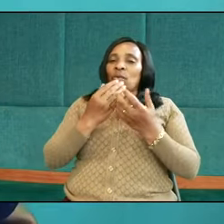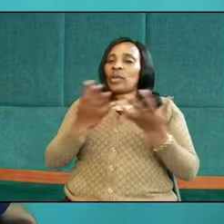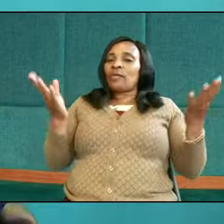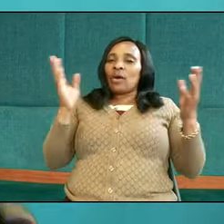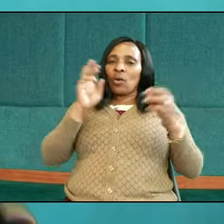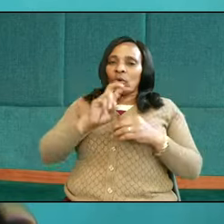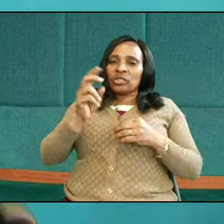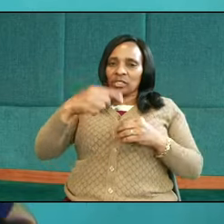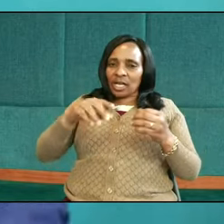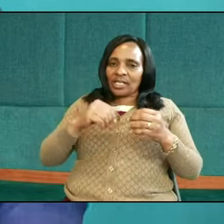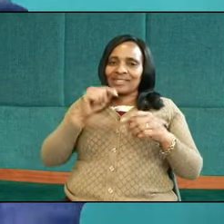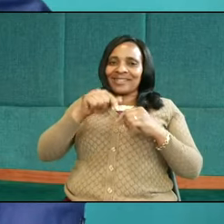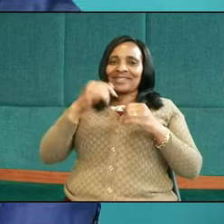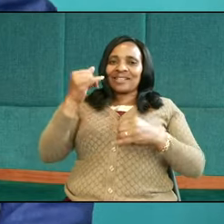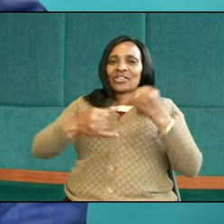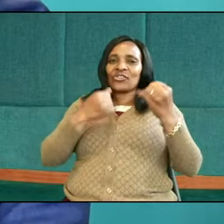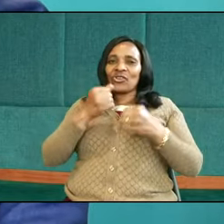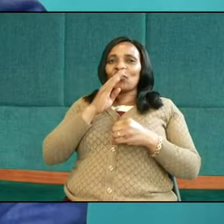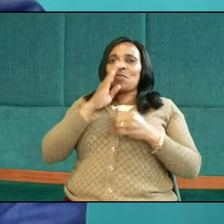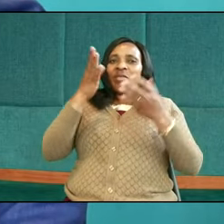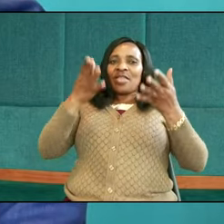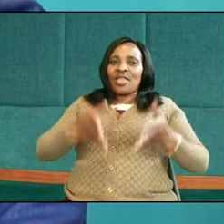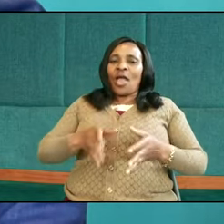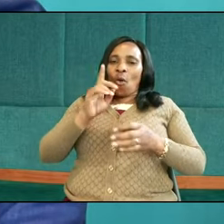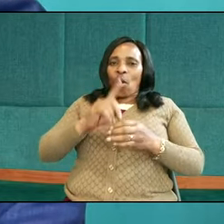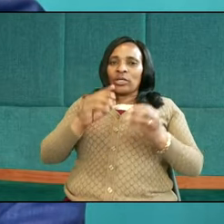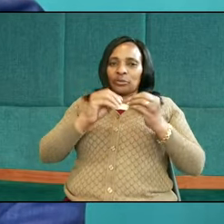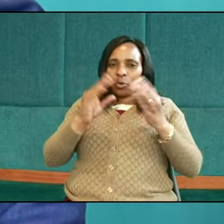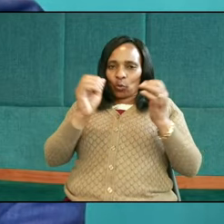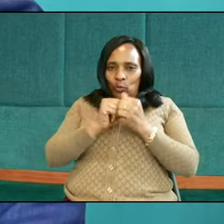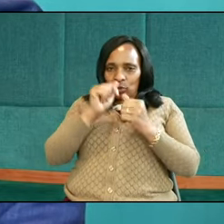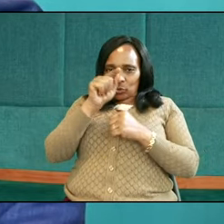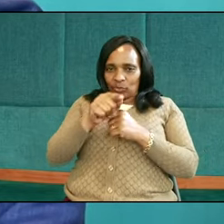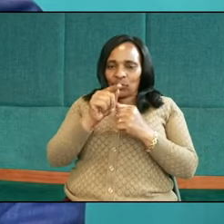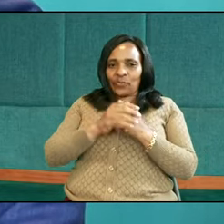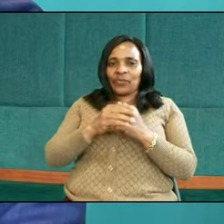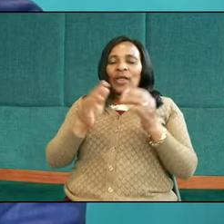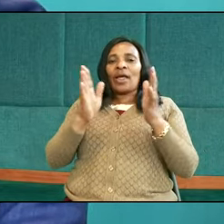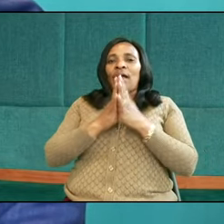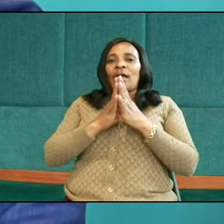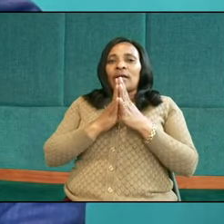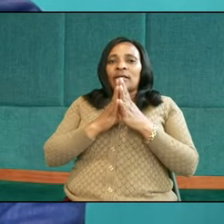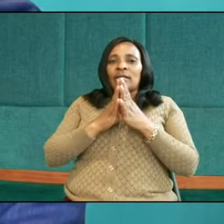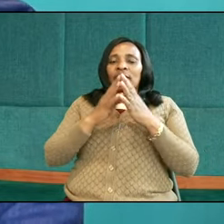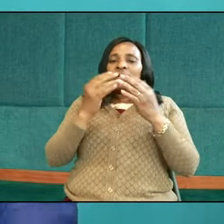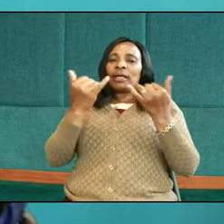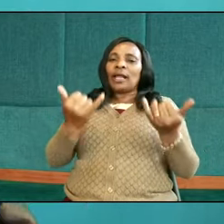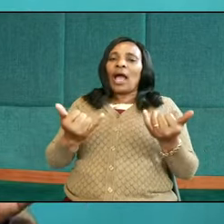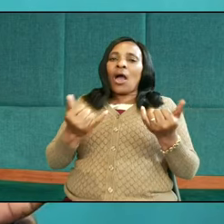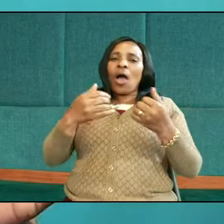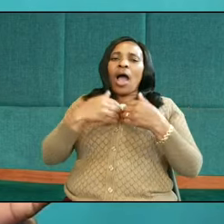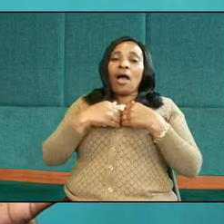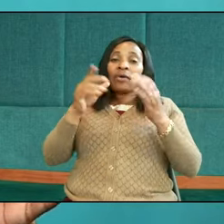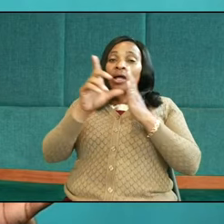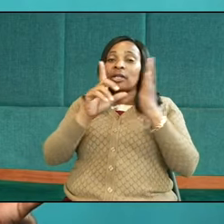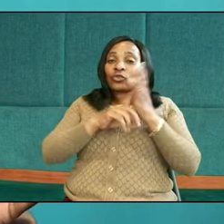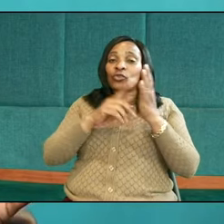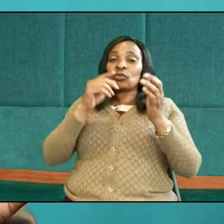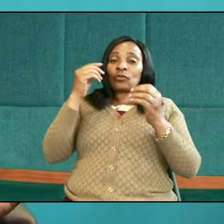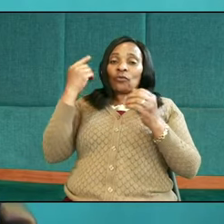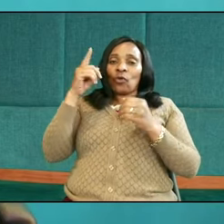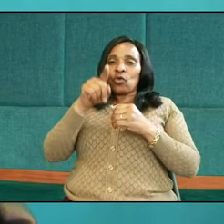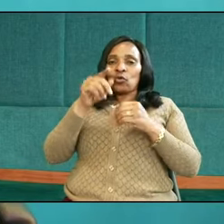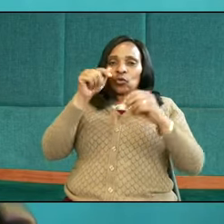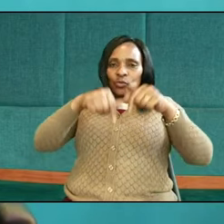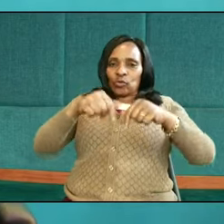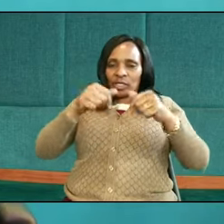it is a joy to be here once again with you. And boy, do we have a lesson for you today.